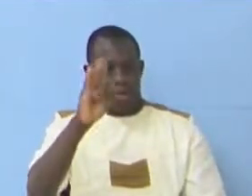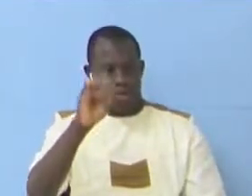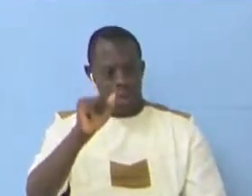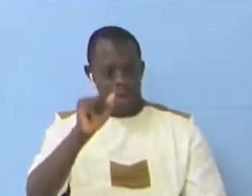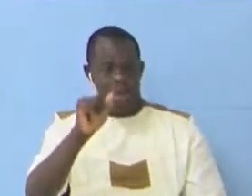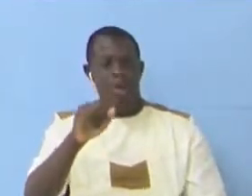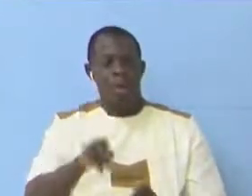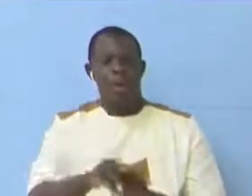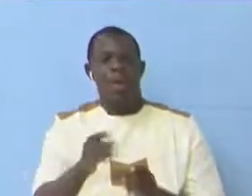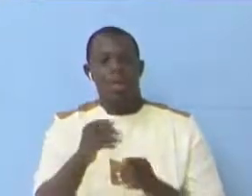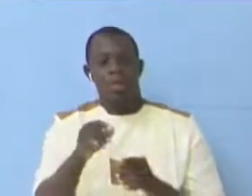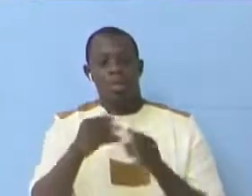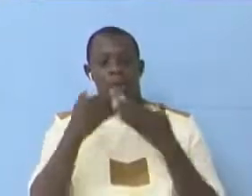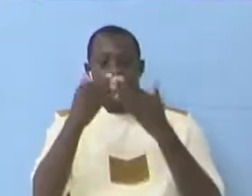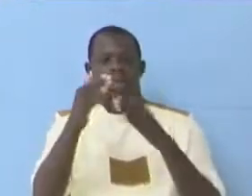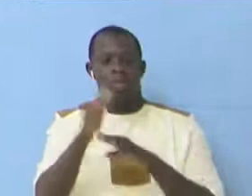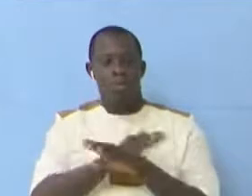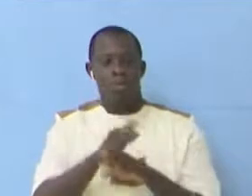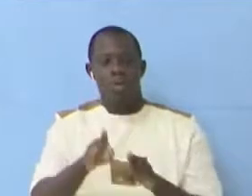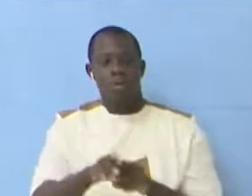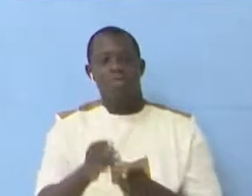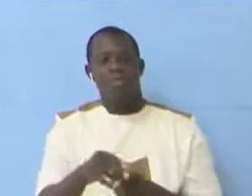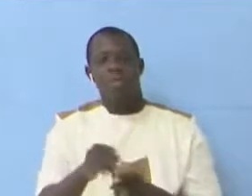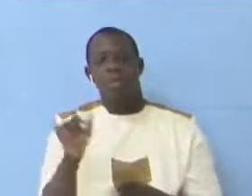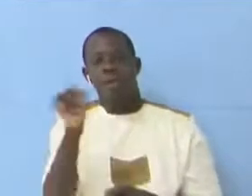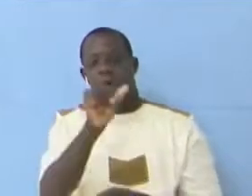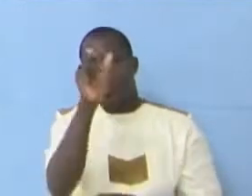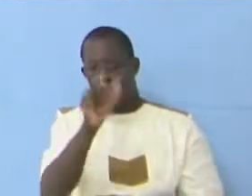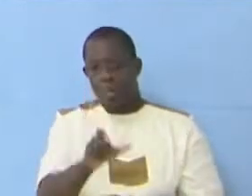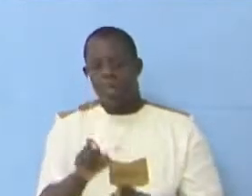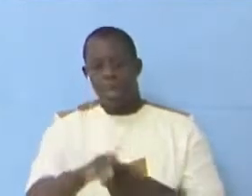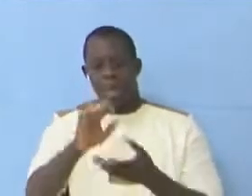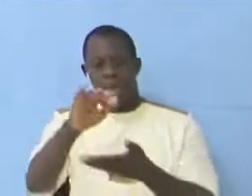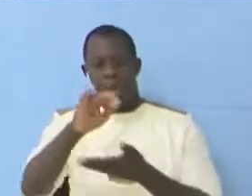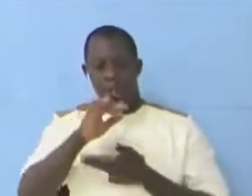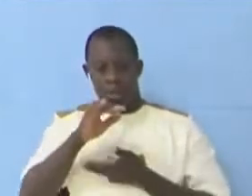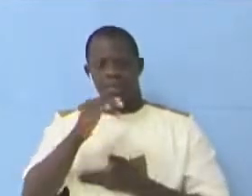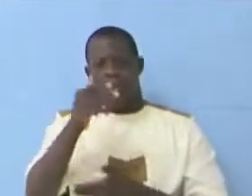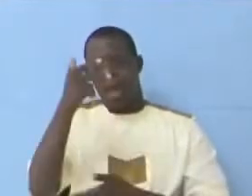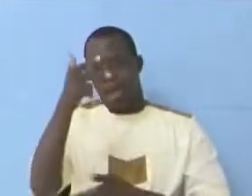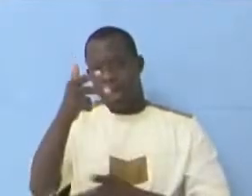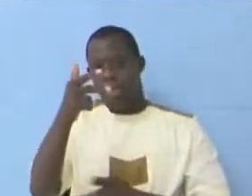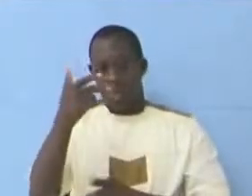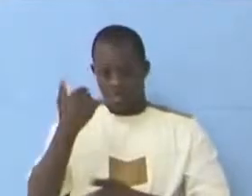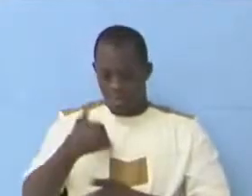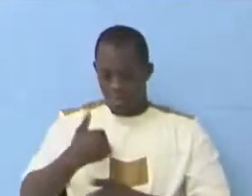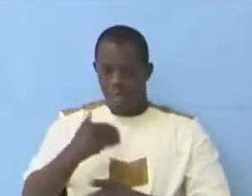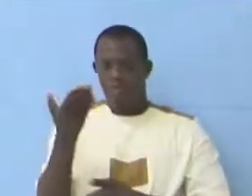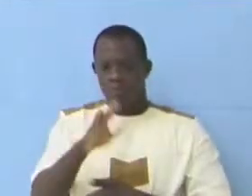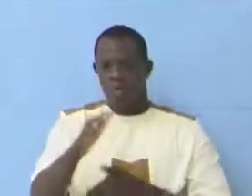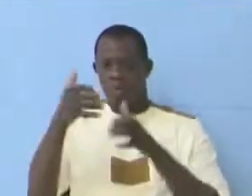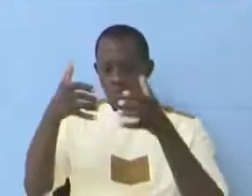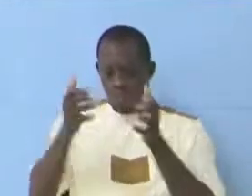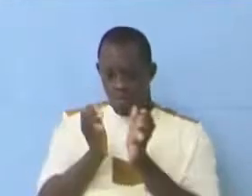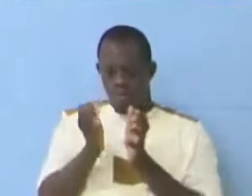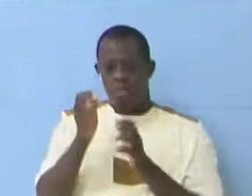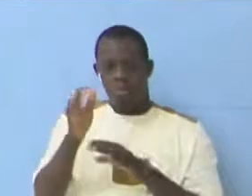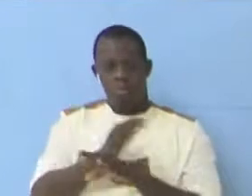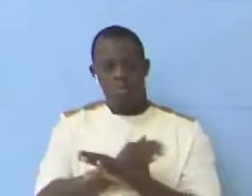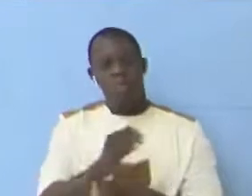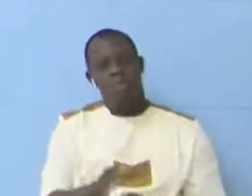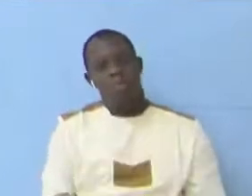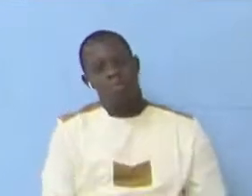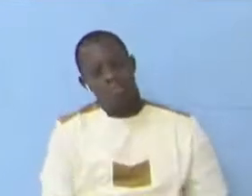received 8 people from the group. ci la ma wax ne maa ngi Kairaba waaye nag am na benn sergeant boo xam ne ni jël na ci ñooñu lu